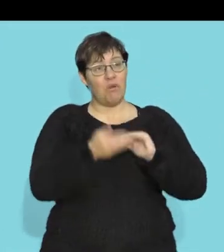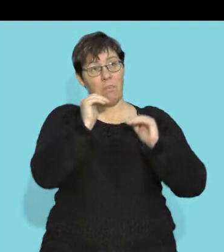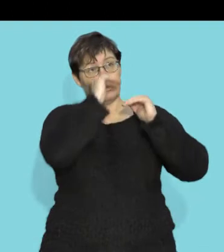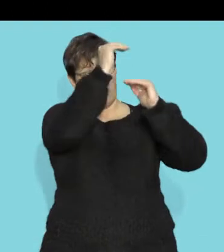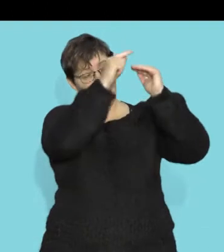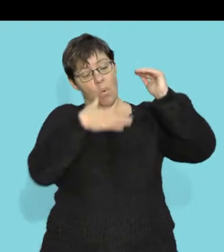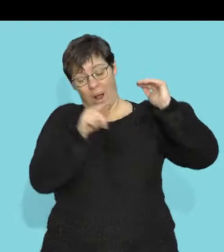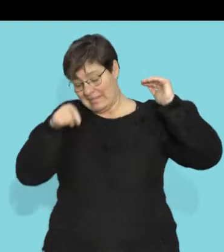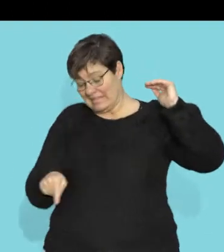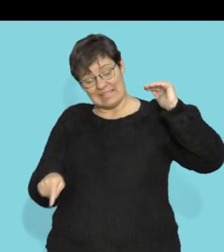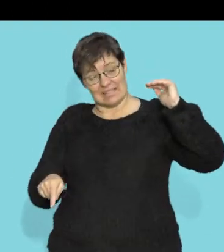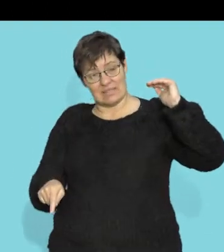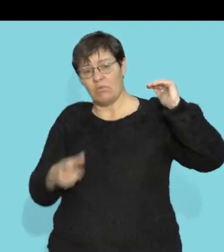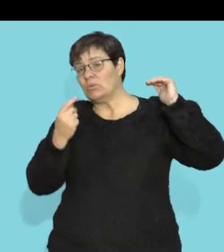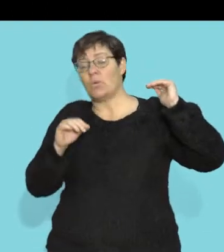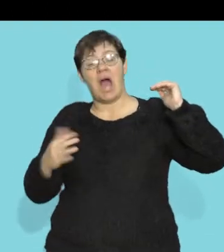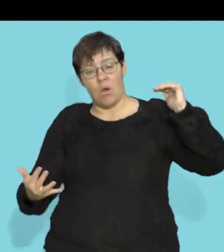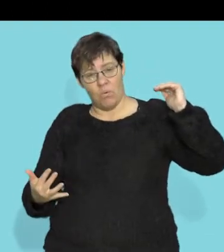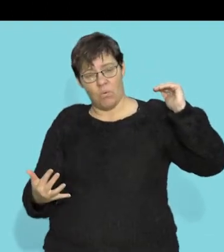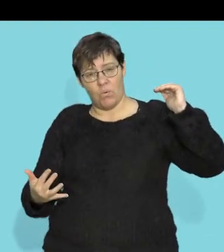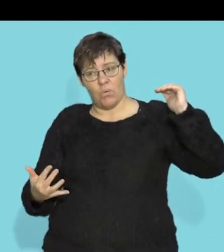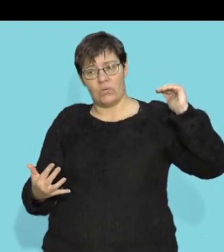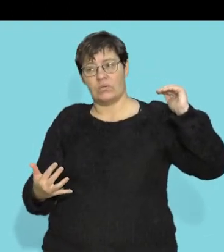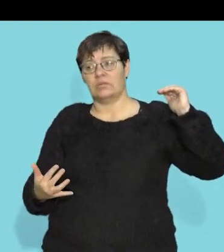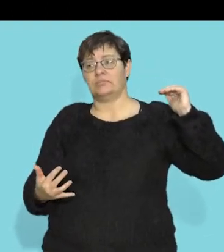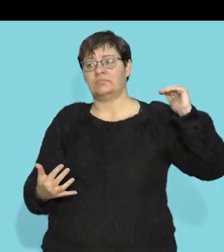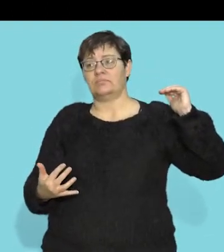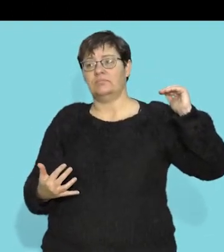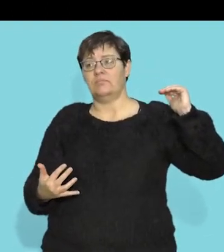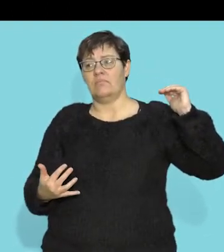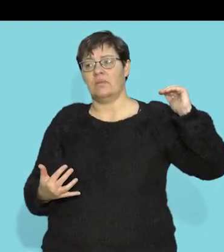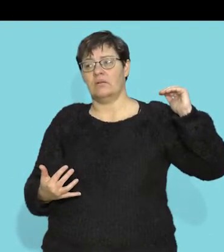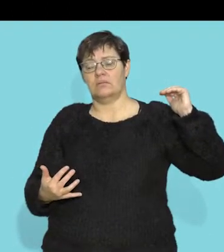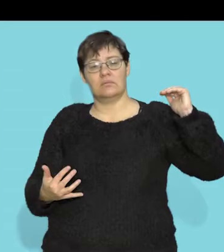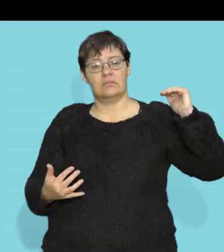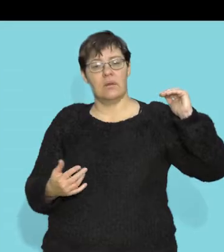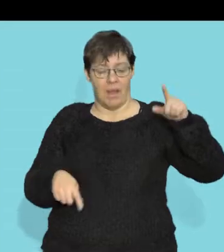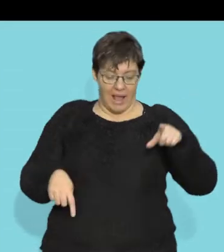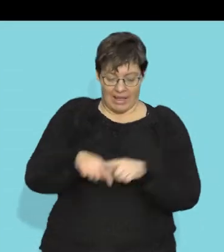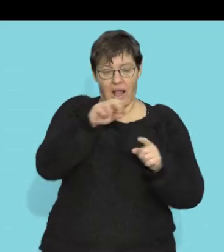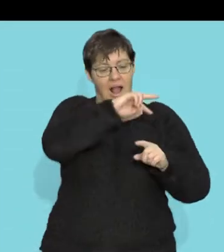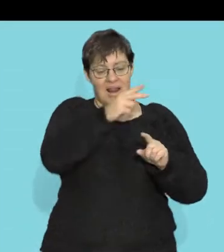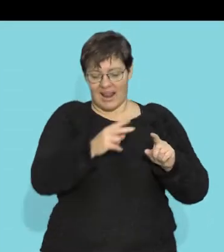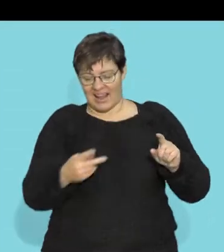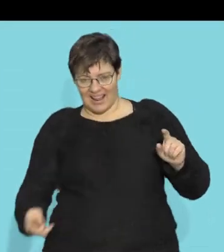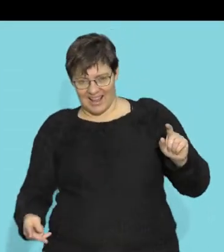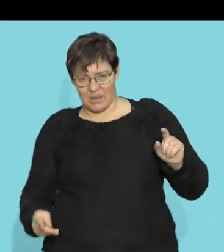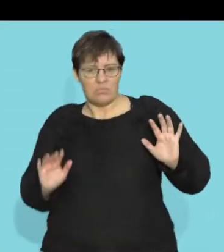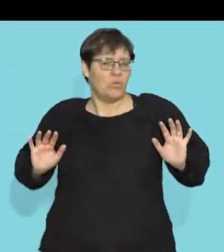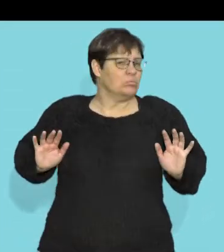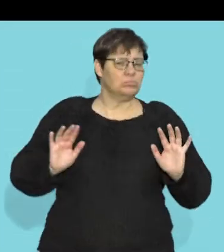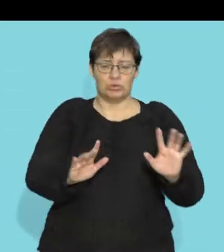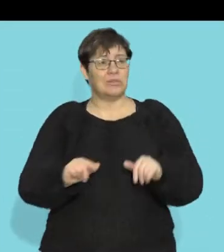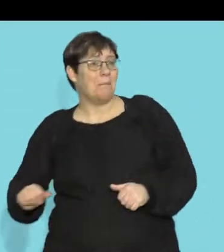of the hill. And how do I do it? I always say to the kids in my class, I would rather kick you down the hill than have to push you back